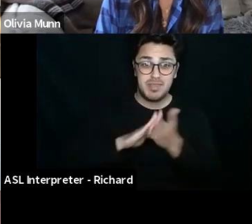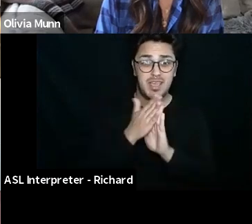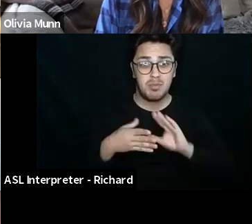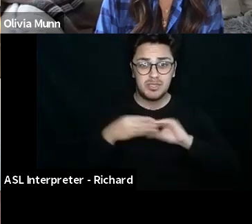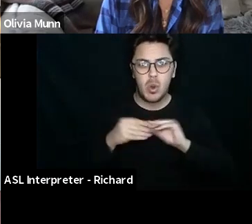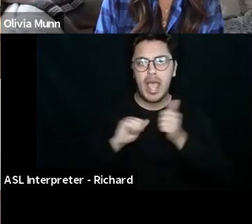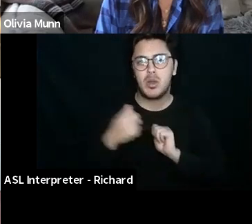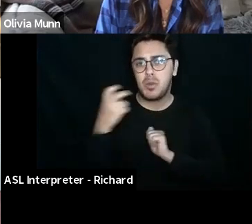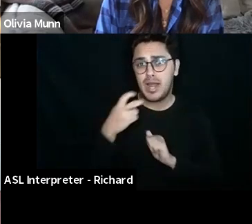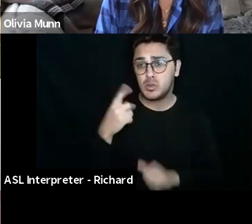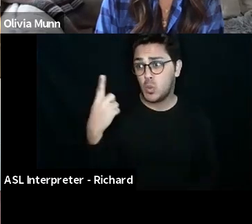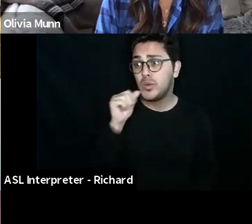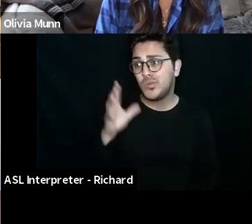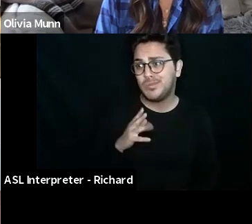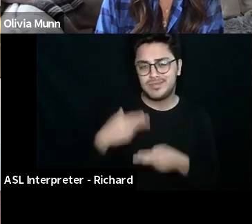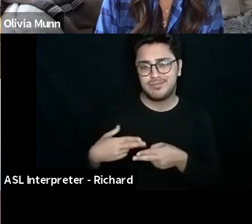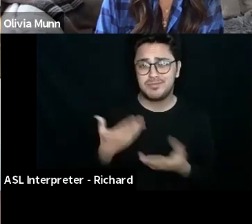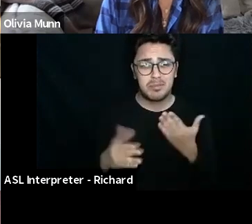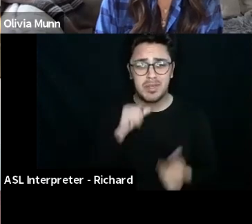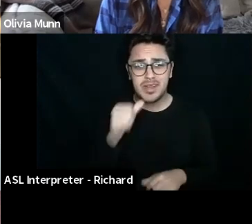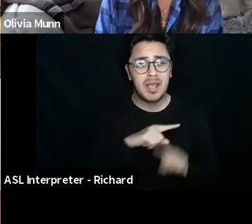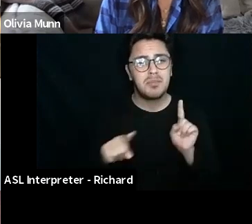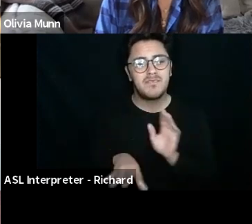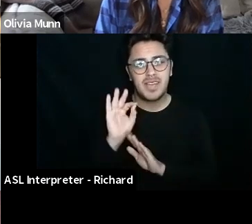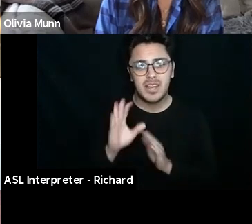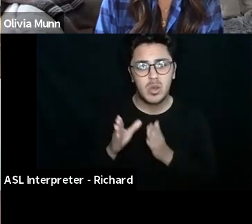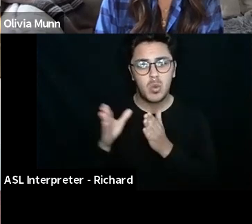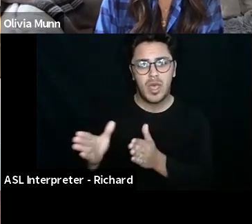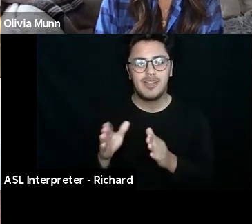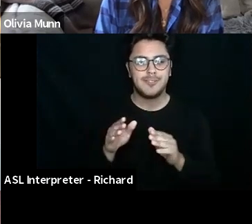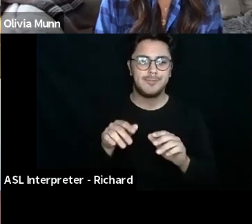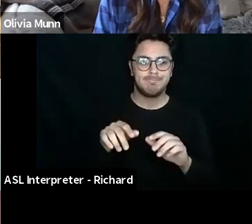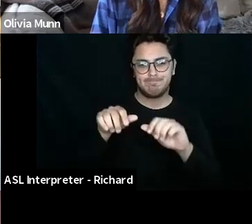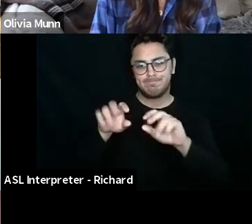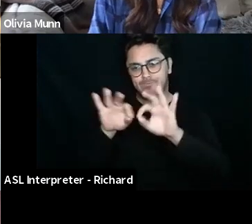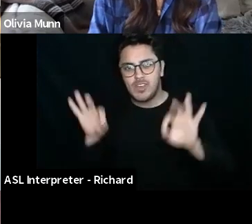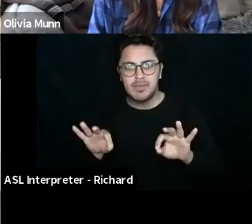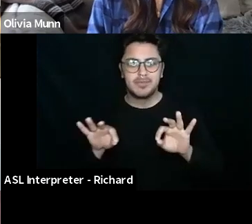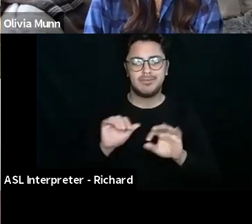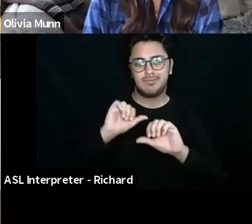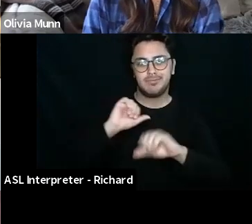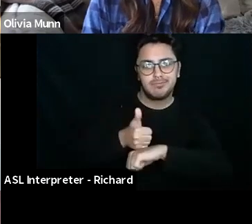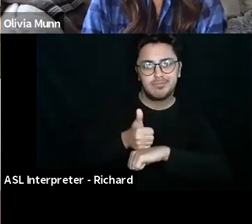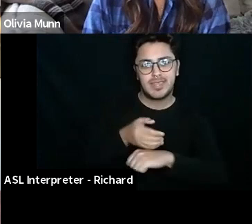Probably not. But finding a way, crafting it, and telling it in a way that makes